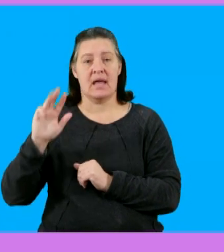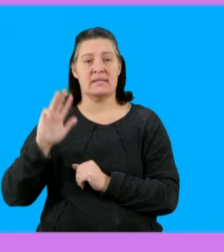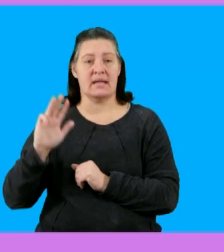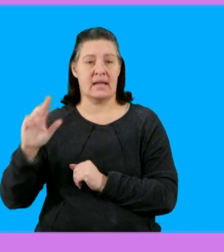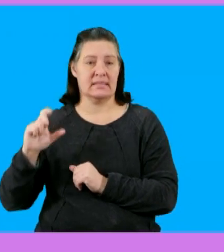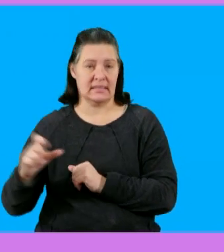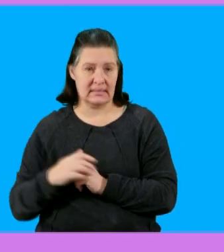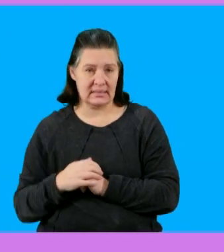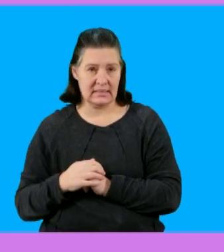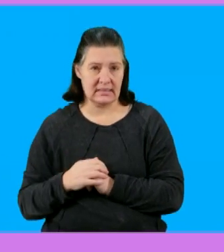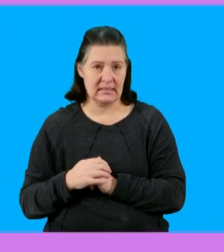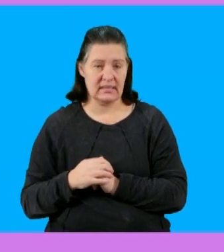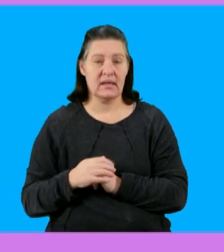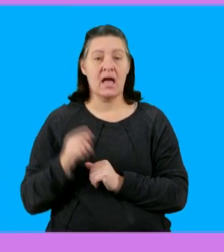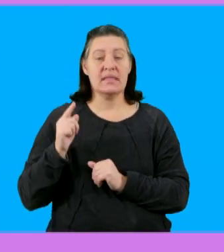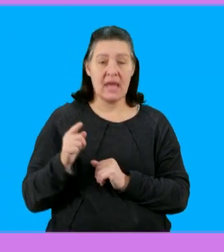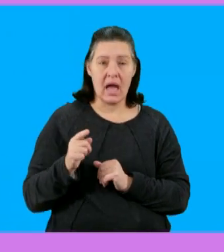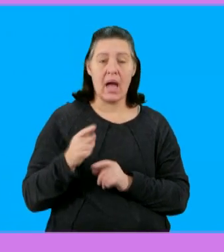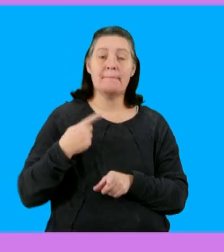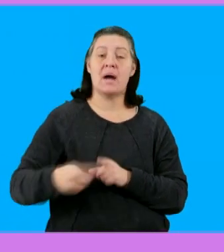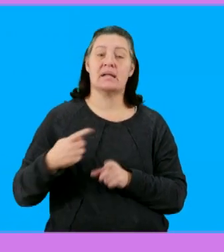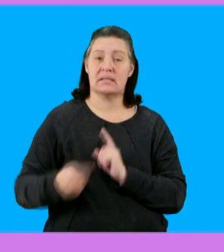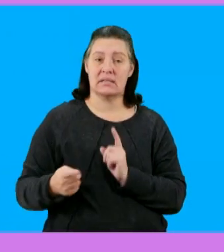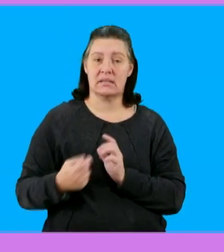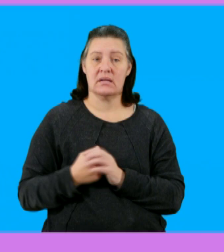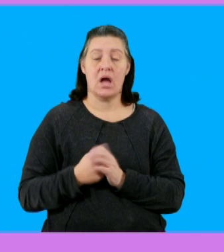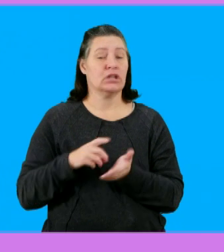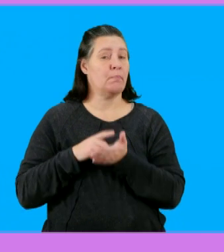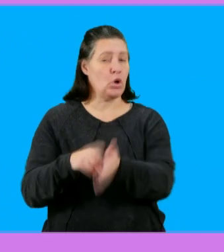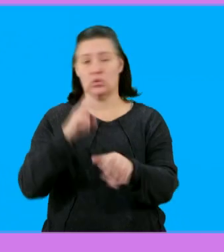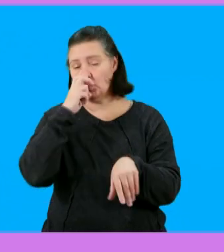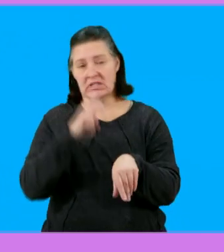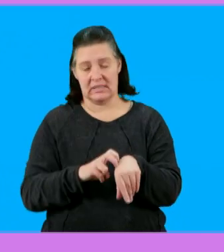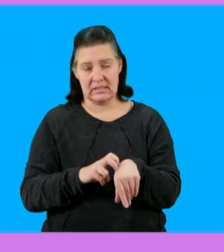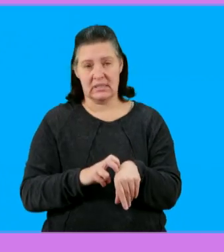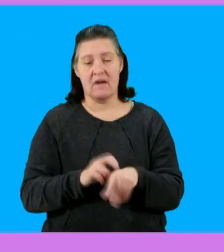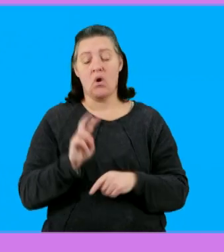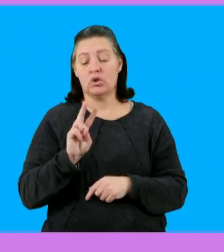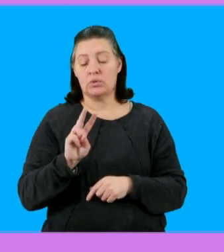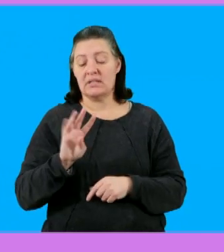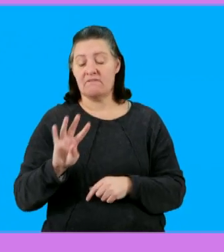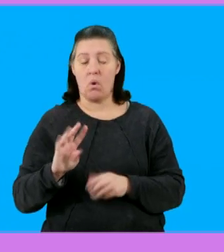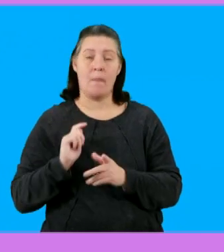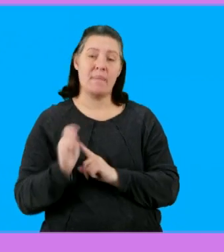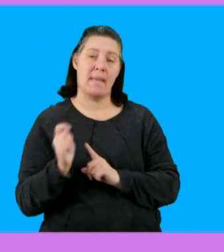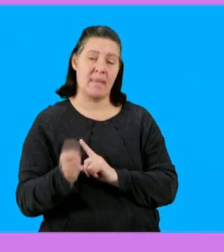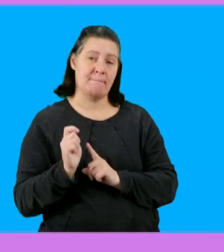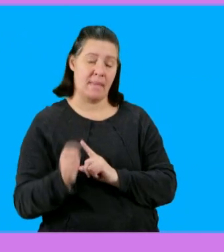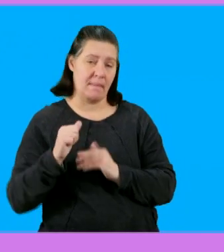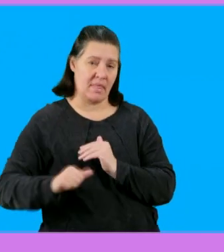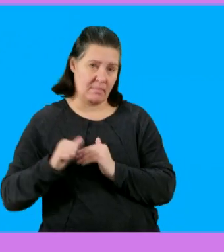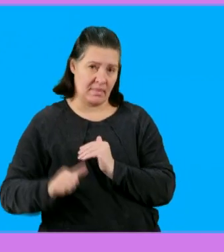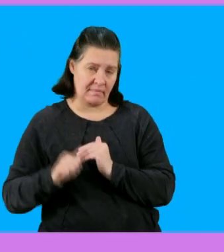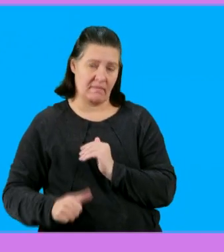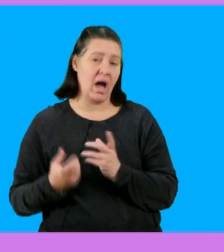1,999 Rand and 99 cents. The hire purchase agreement is without a deposit with 24 monthly payments